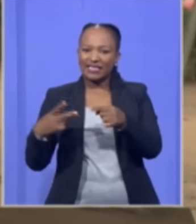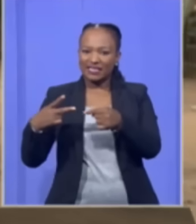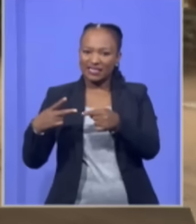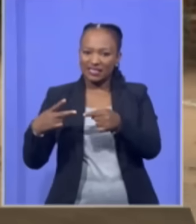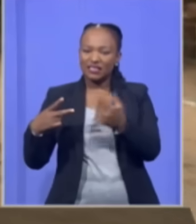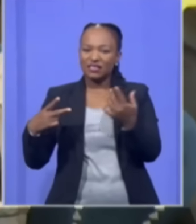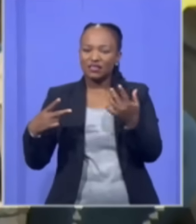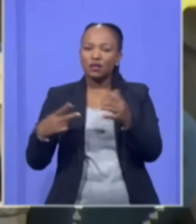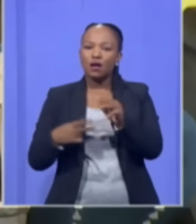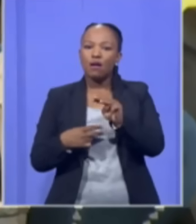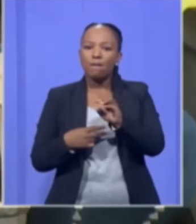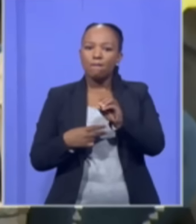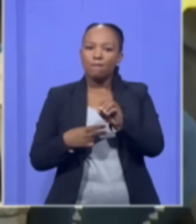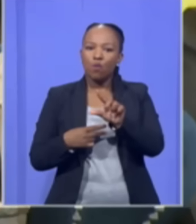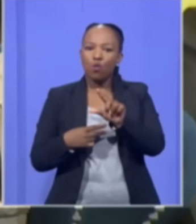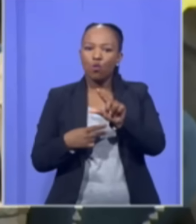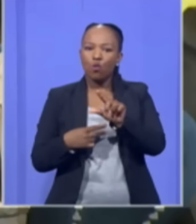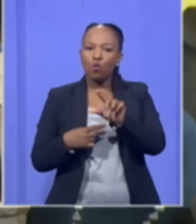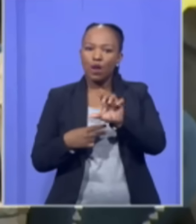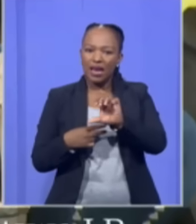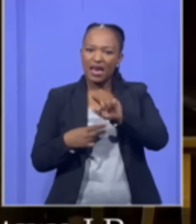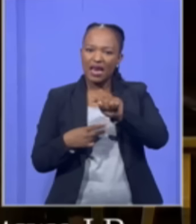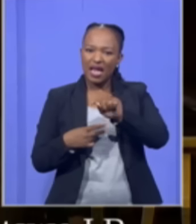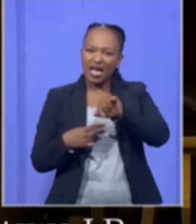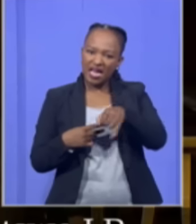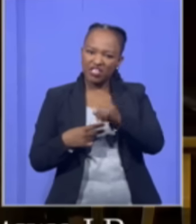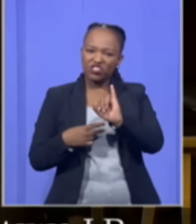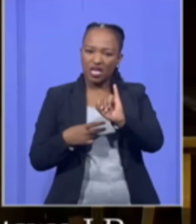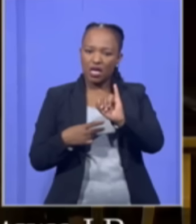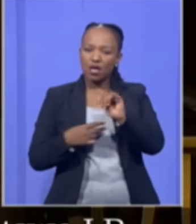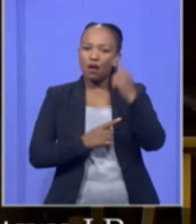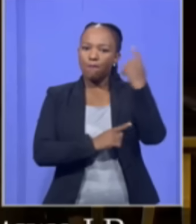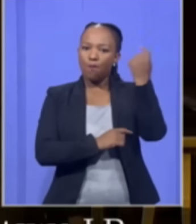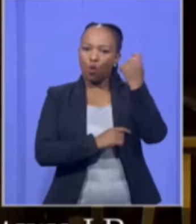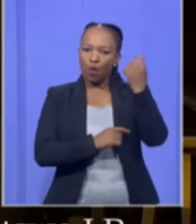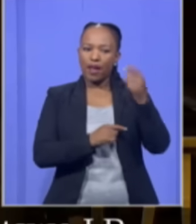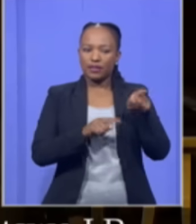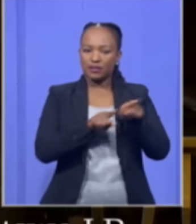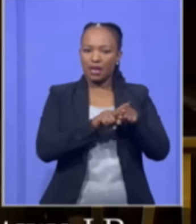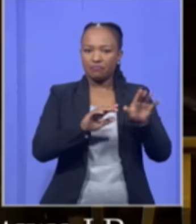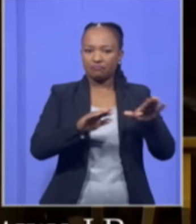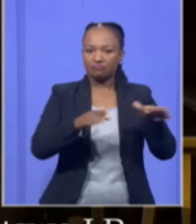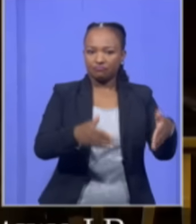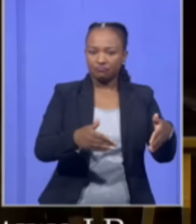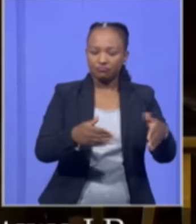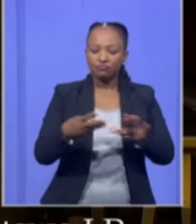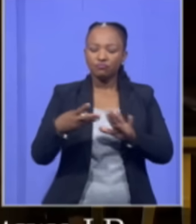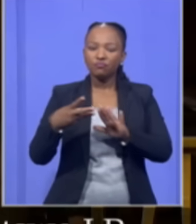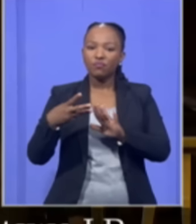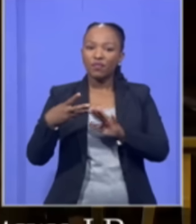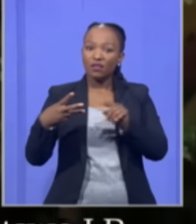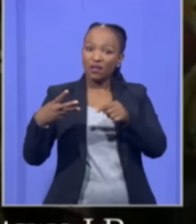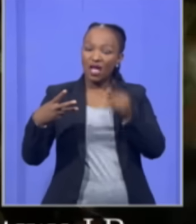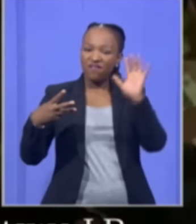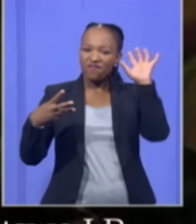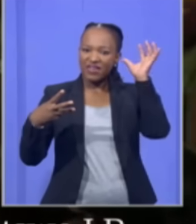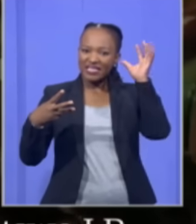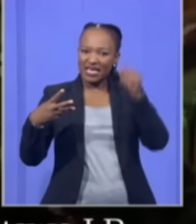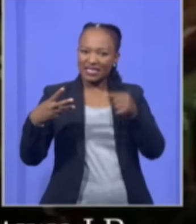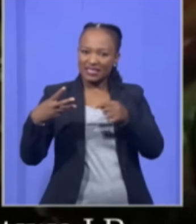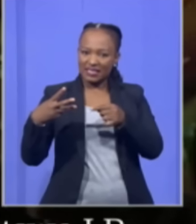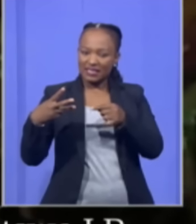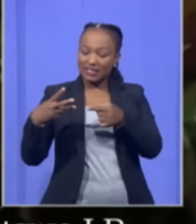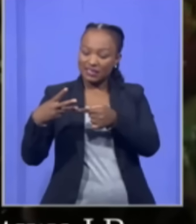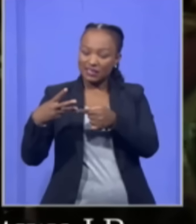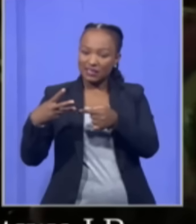wa Moletsi ka bophirima ba Polokwane. Didaba di sa eme jwalo haile ka Thabantsho Free State ho bile le tshebeletso ya lepato